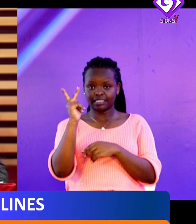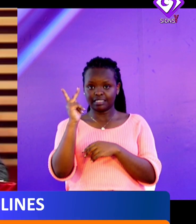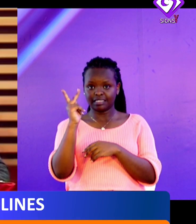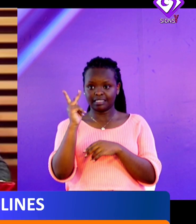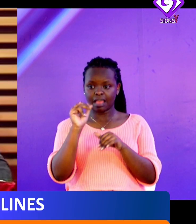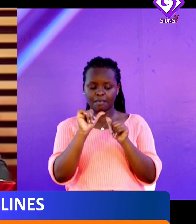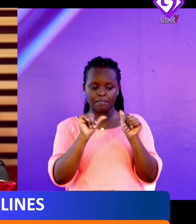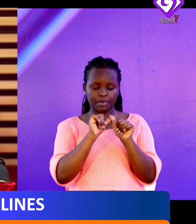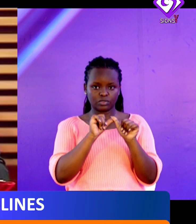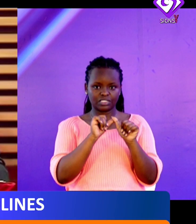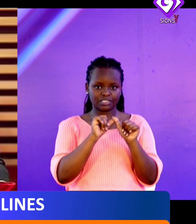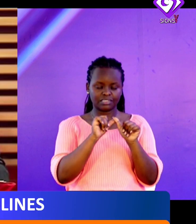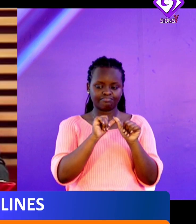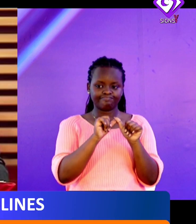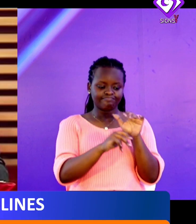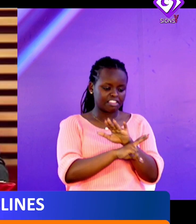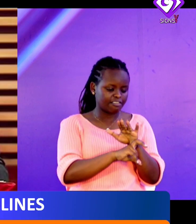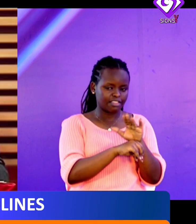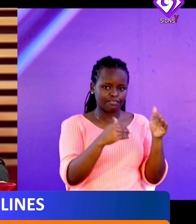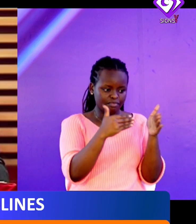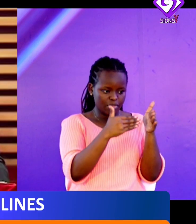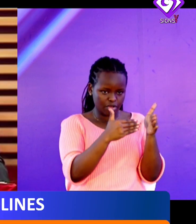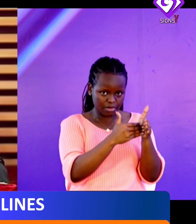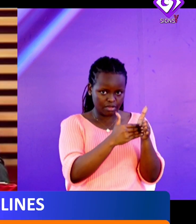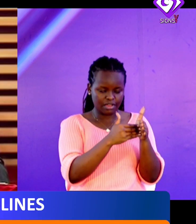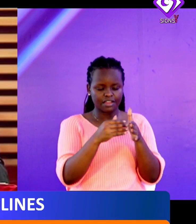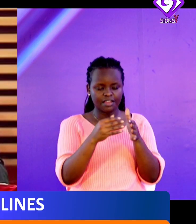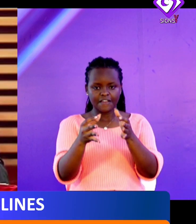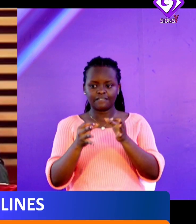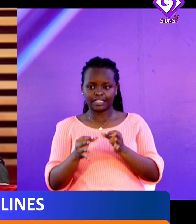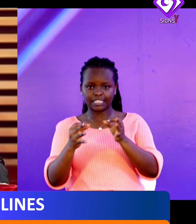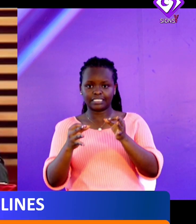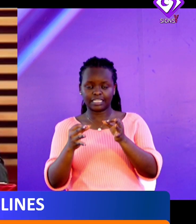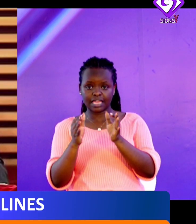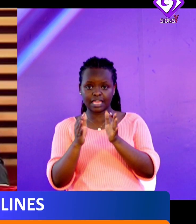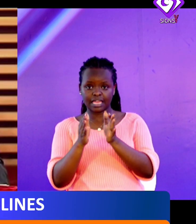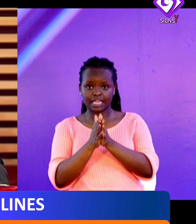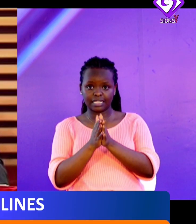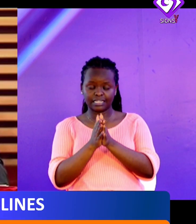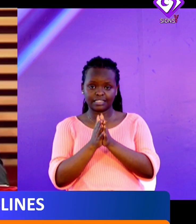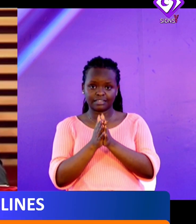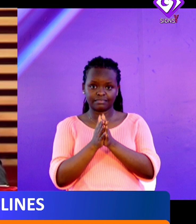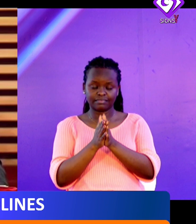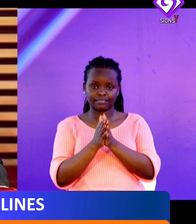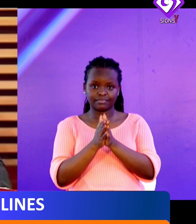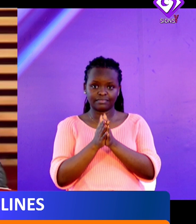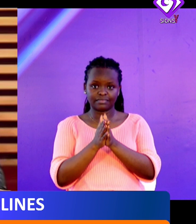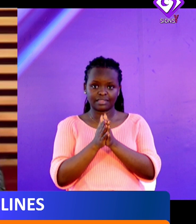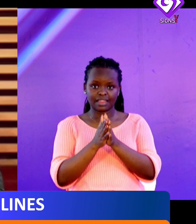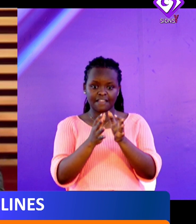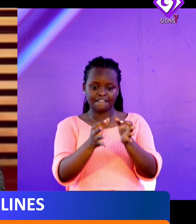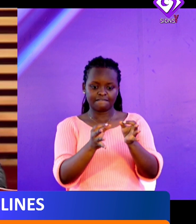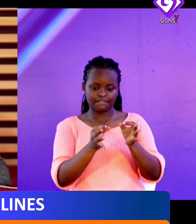anti-money laundering, combating of terrorism, financing, and the combating of proliferation of